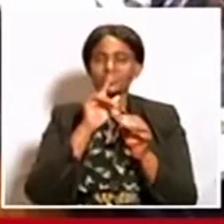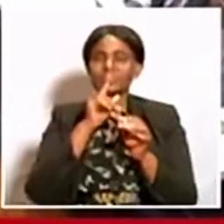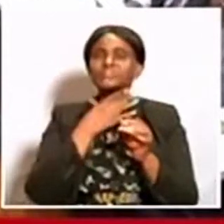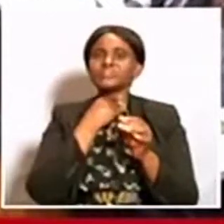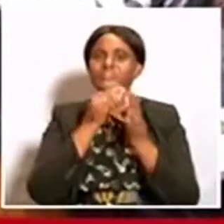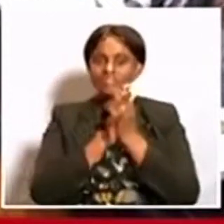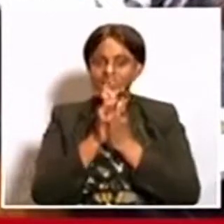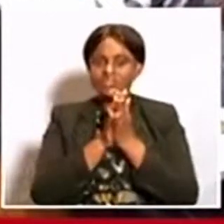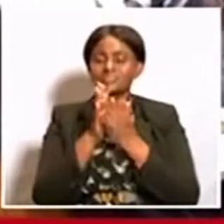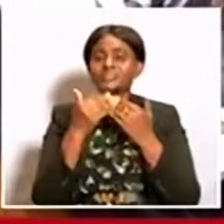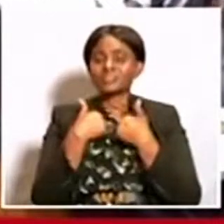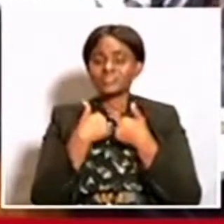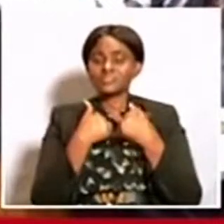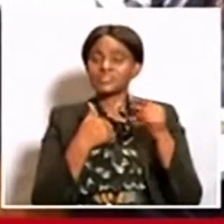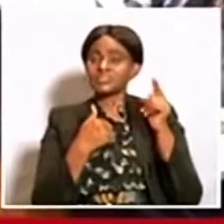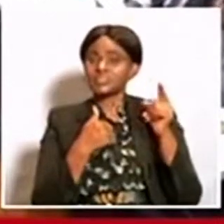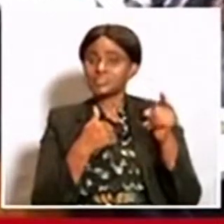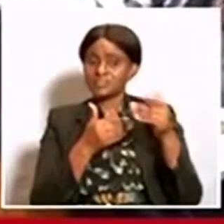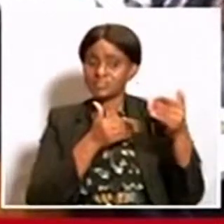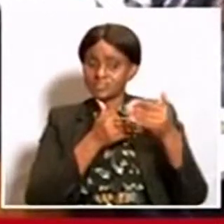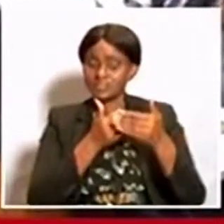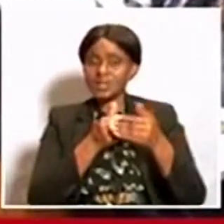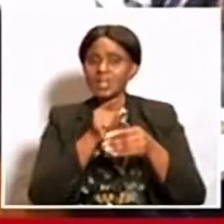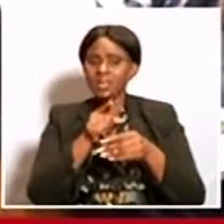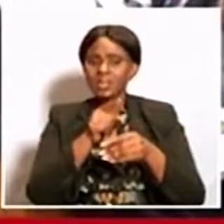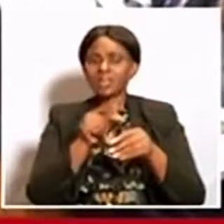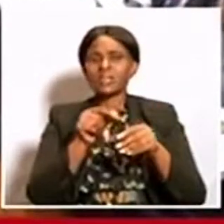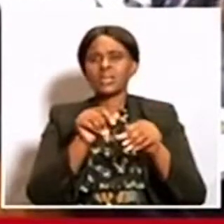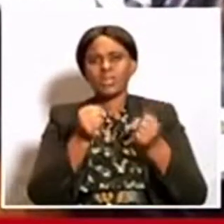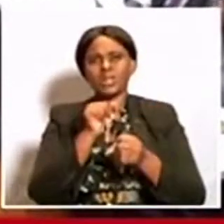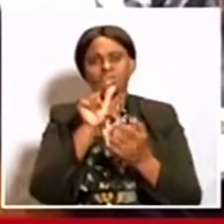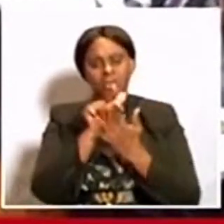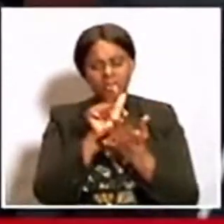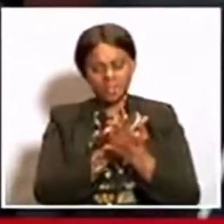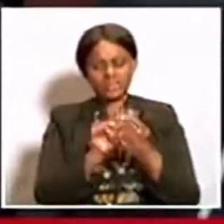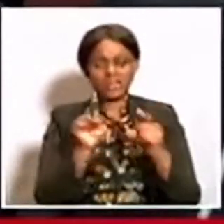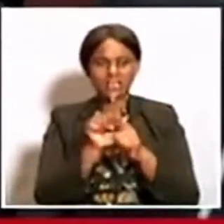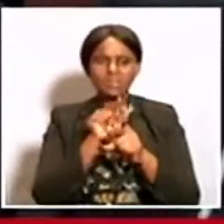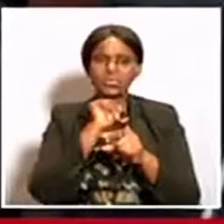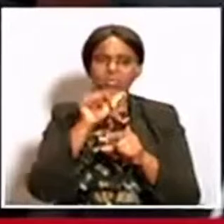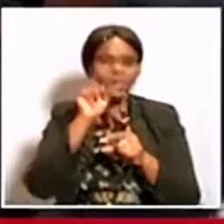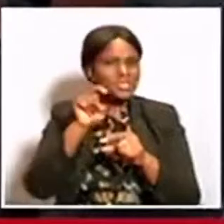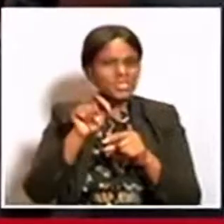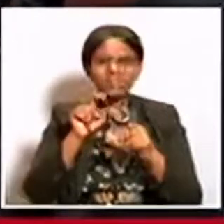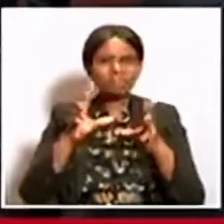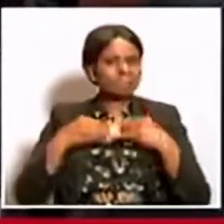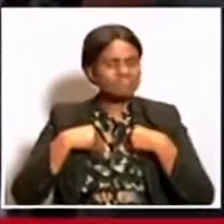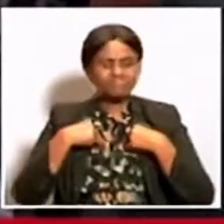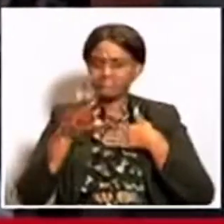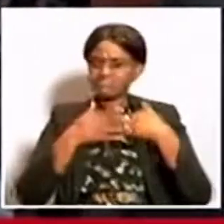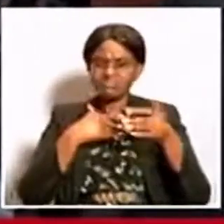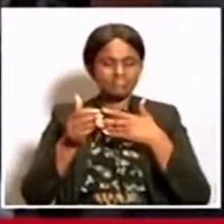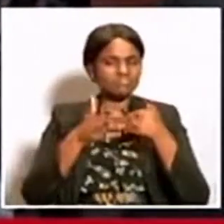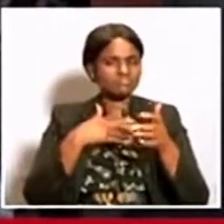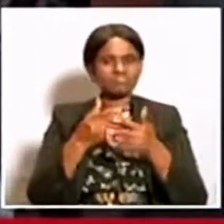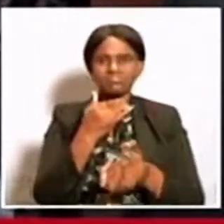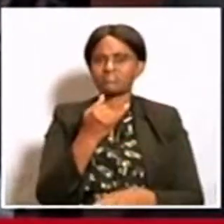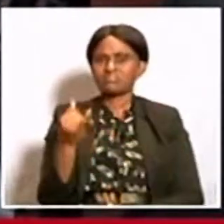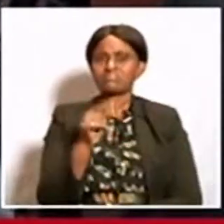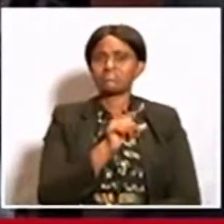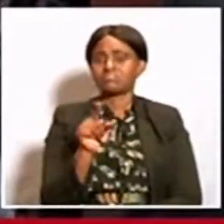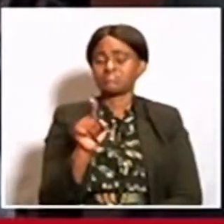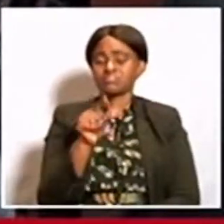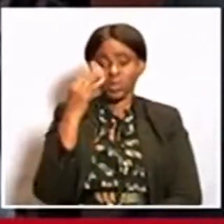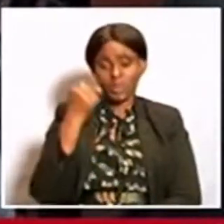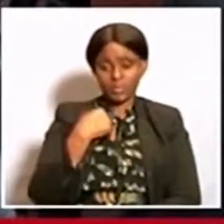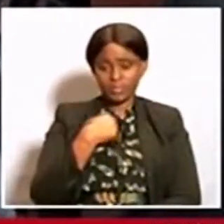You know, yeah. Yeah, this is gross misconduct and not supposed to be taken like a simple issue.